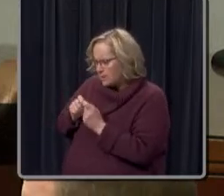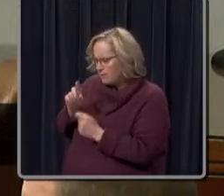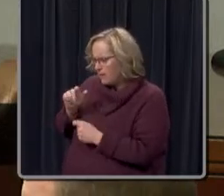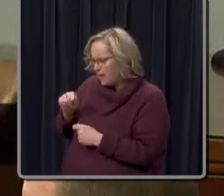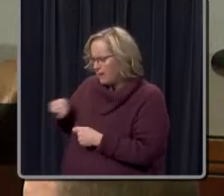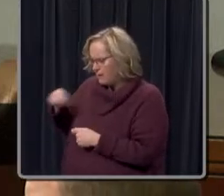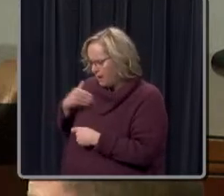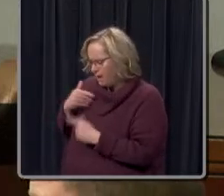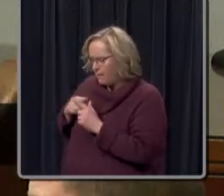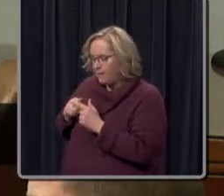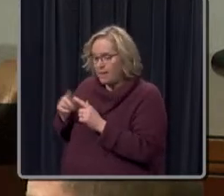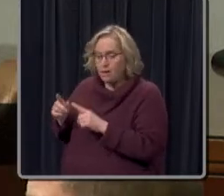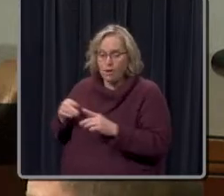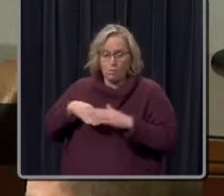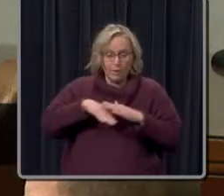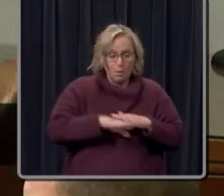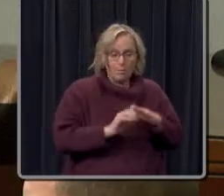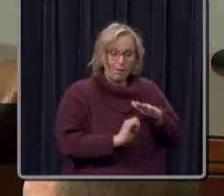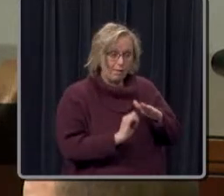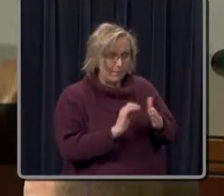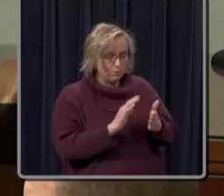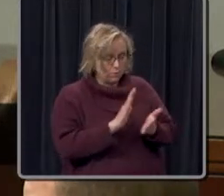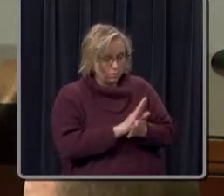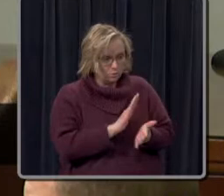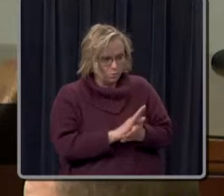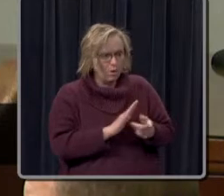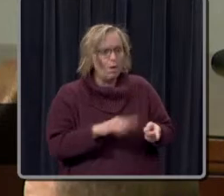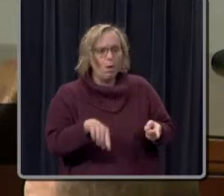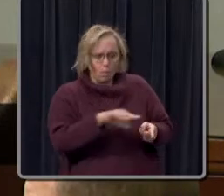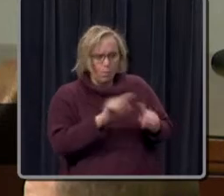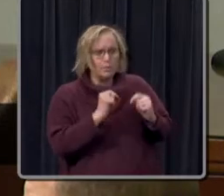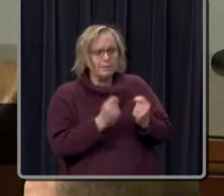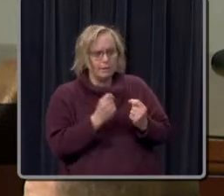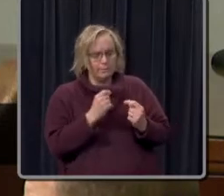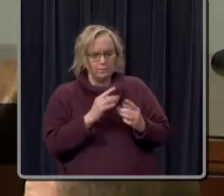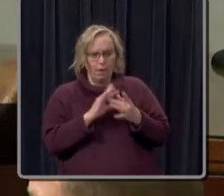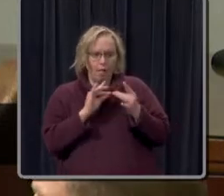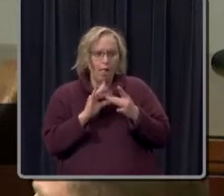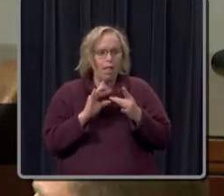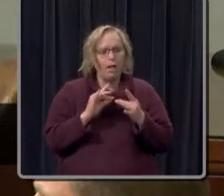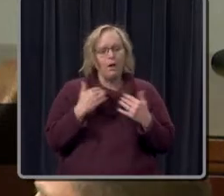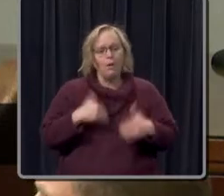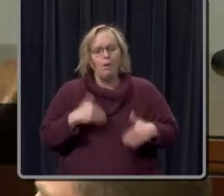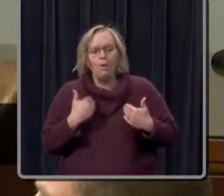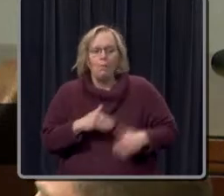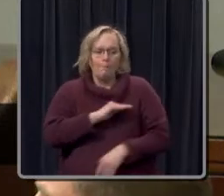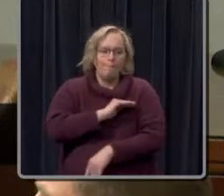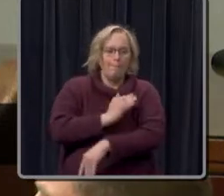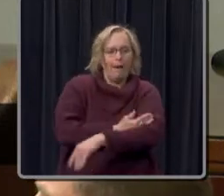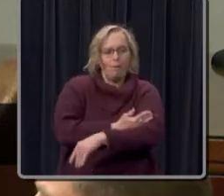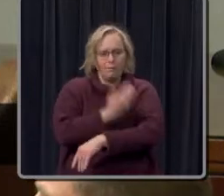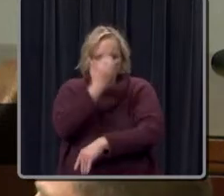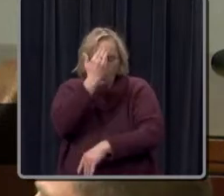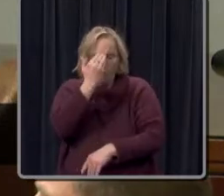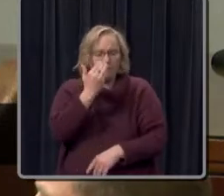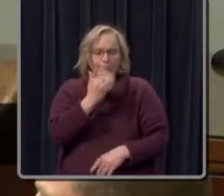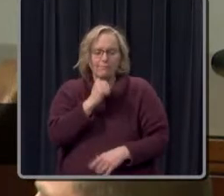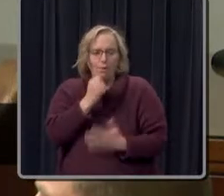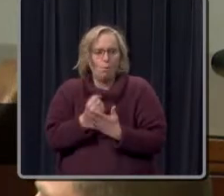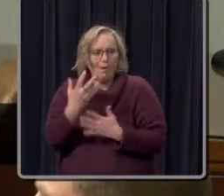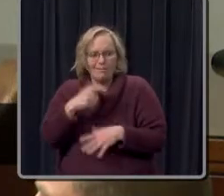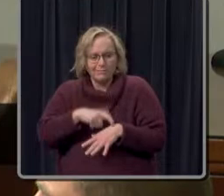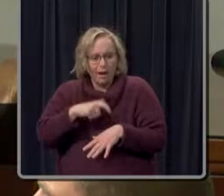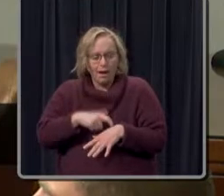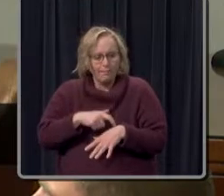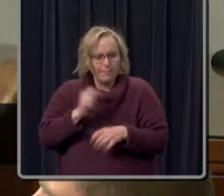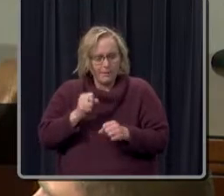when we step into an elementary school, hearing those teams really talk about, wow, just the power of knowing they don't waste a lot of